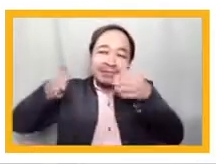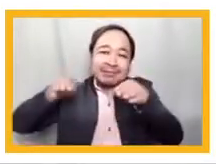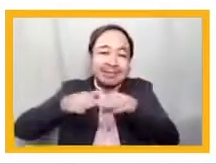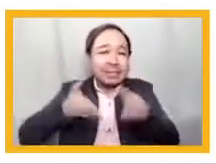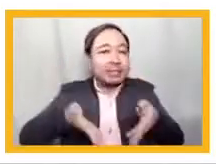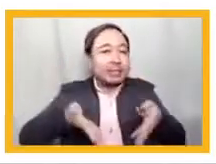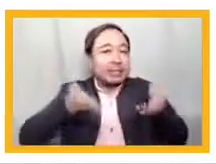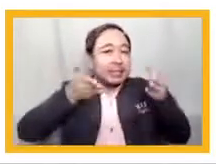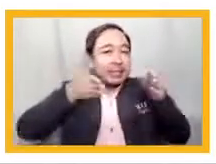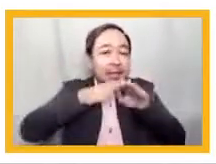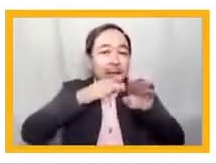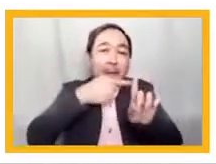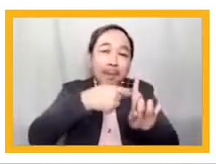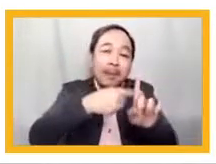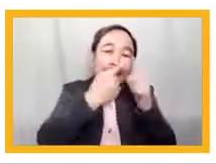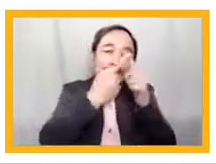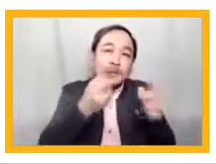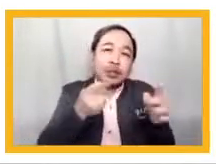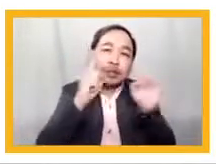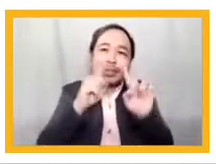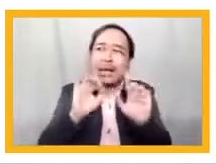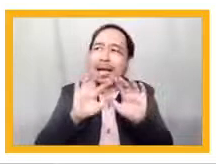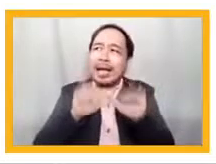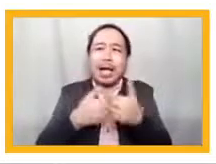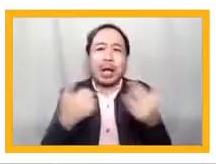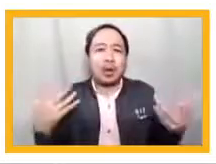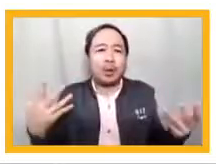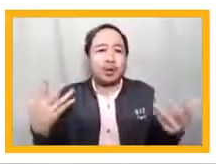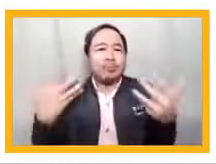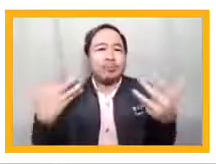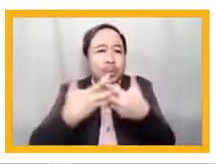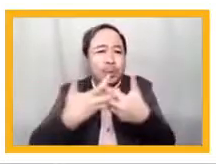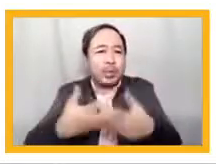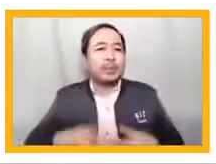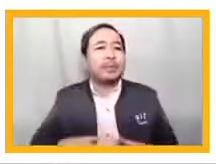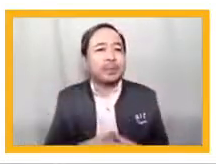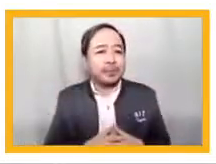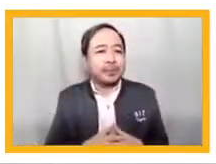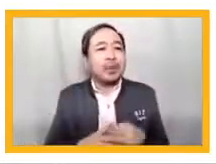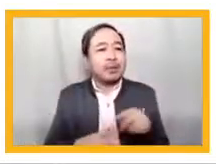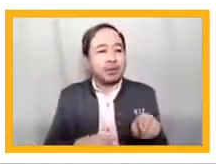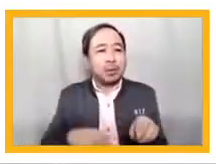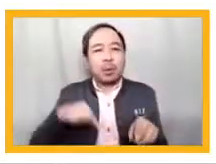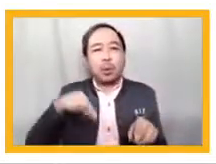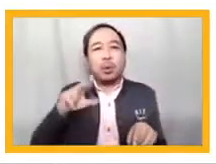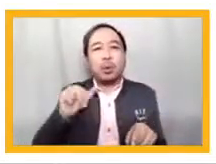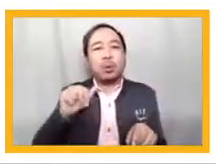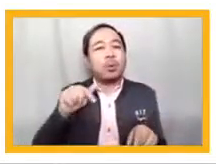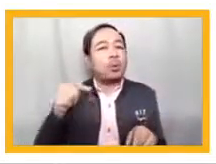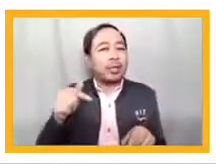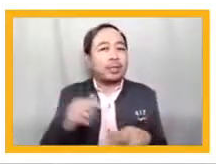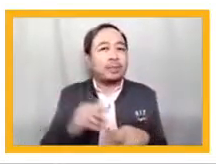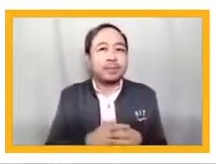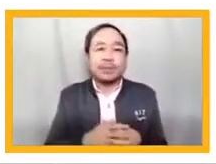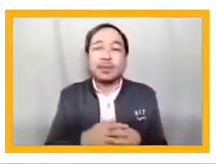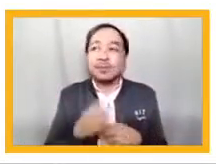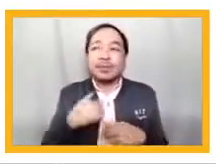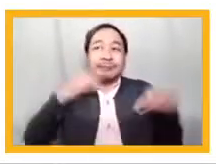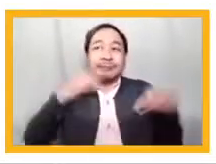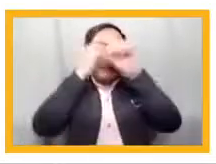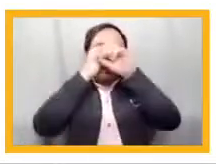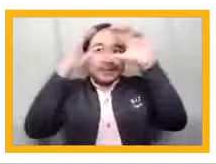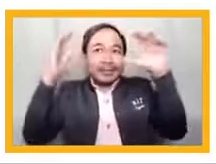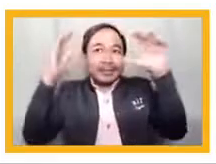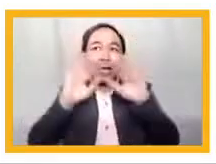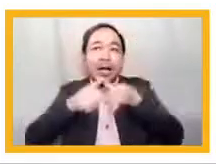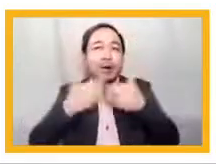much. Our team have a big dream to make the open innovation platform